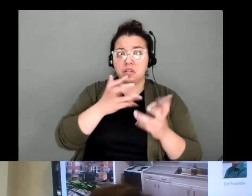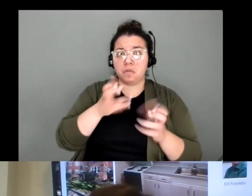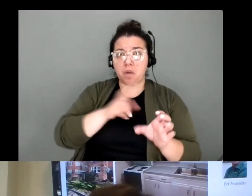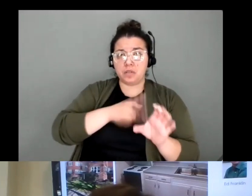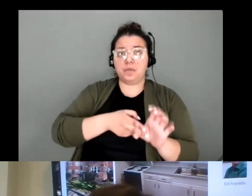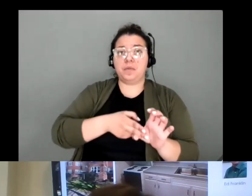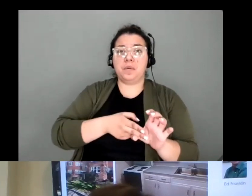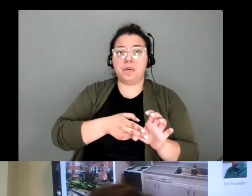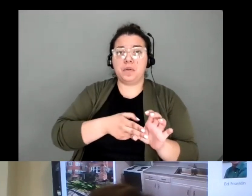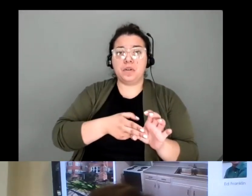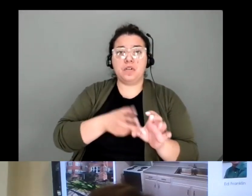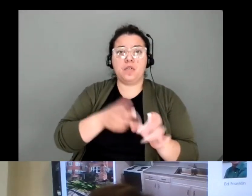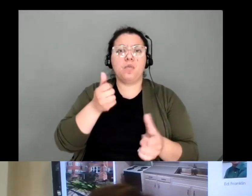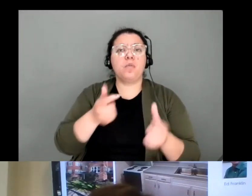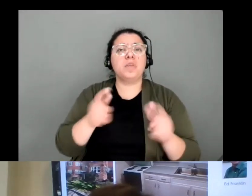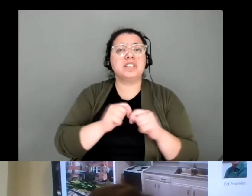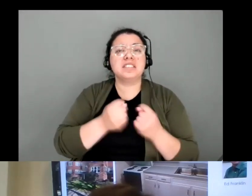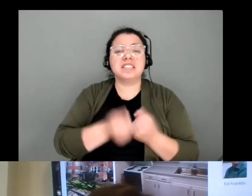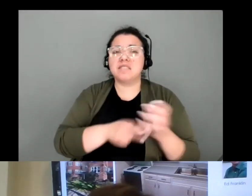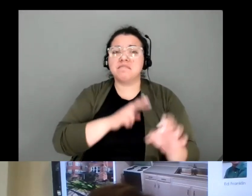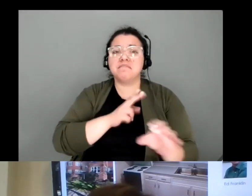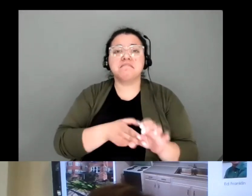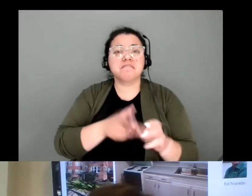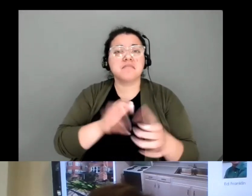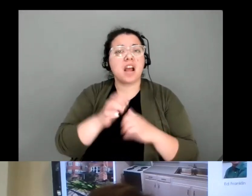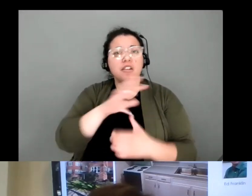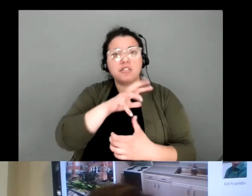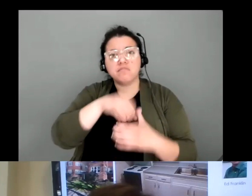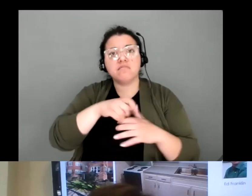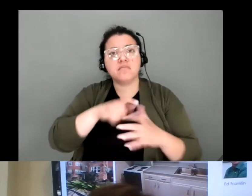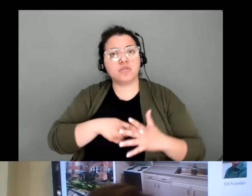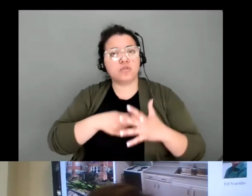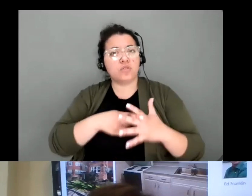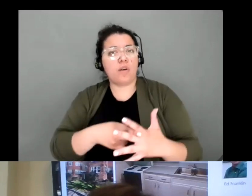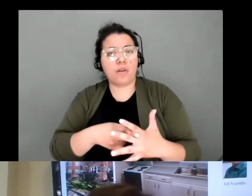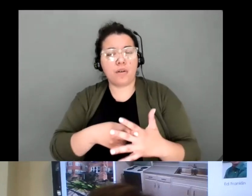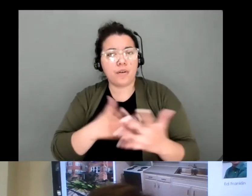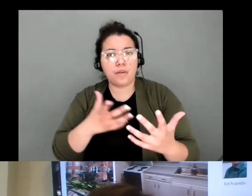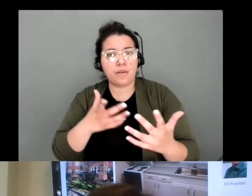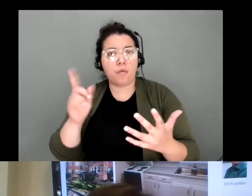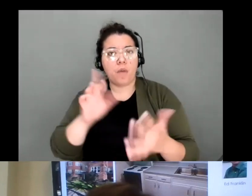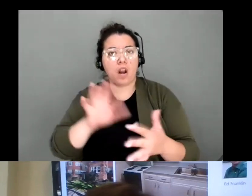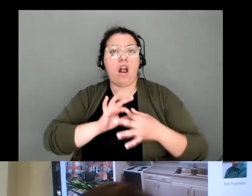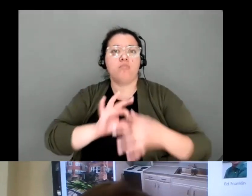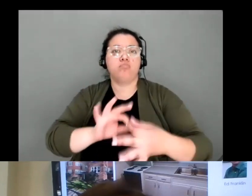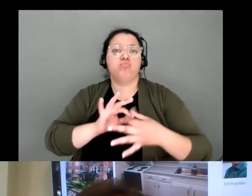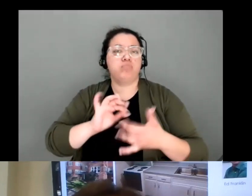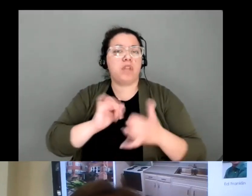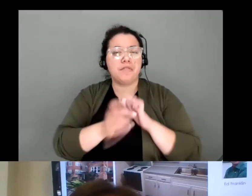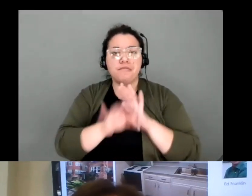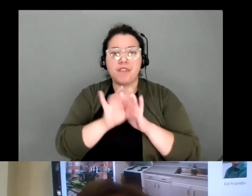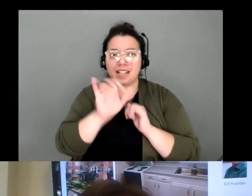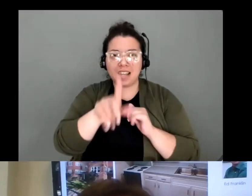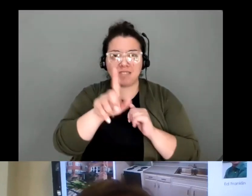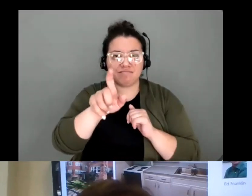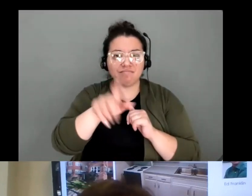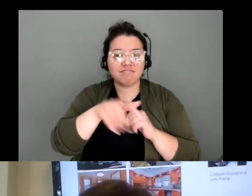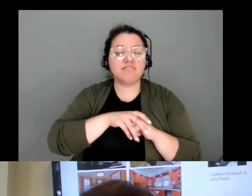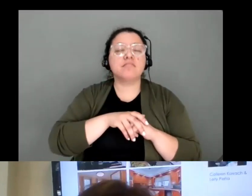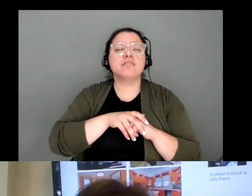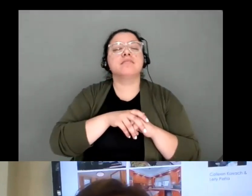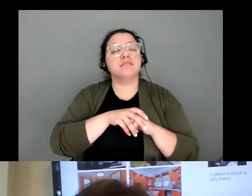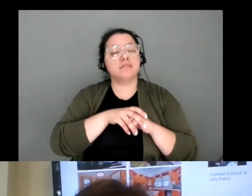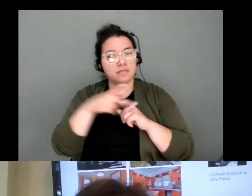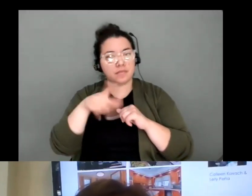Where would you start? How do you break in on that side, kind of finding where you belong? I would definitely